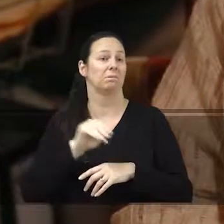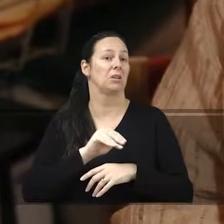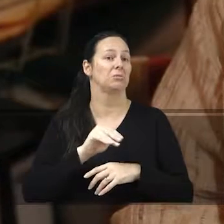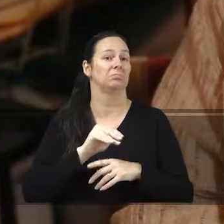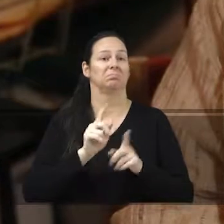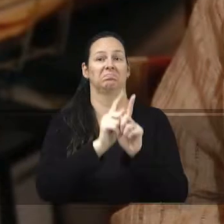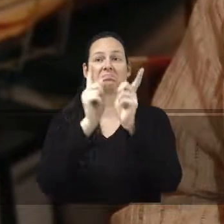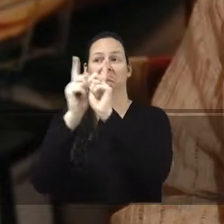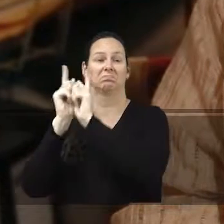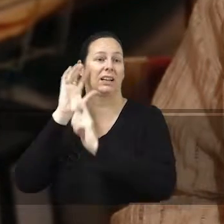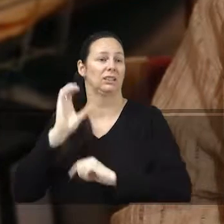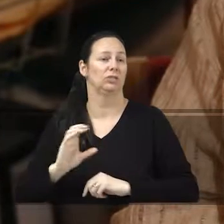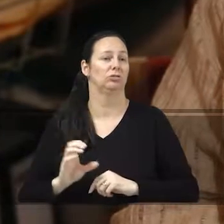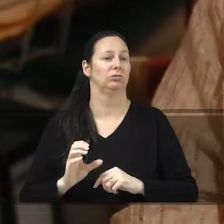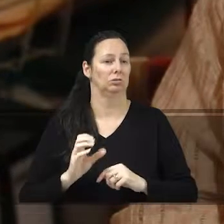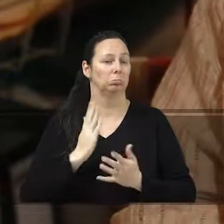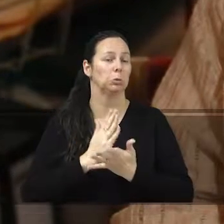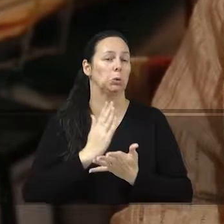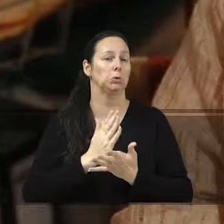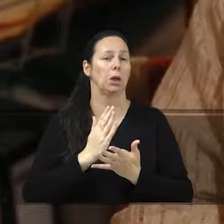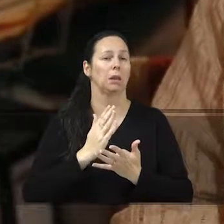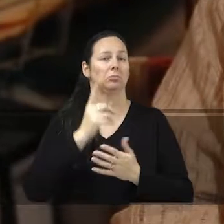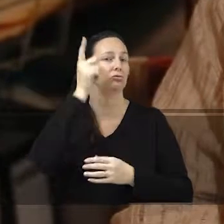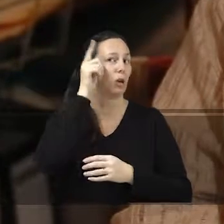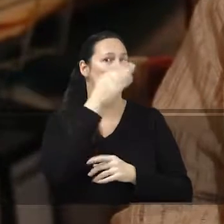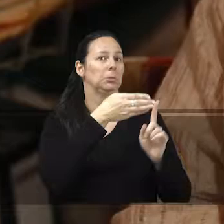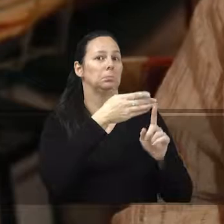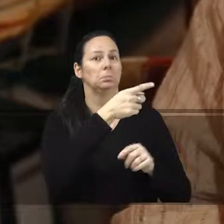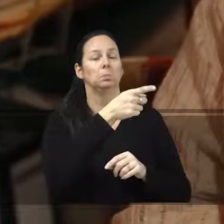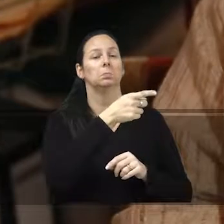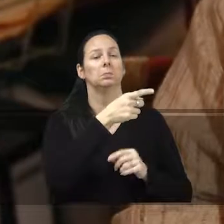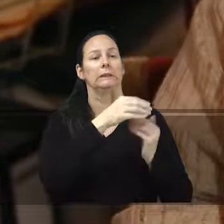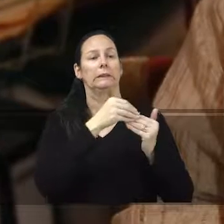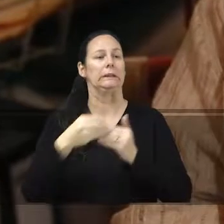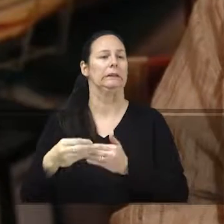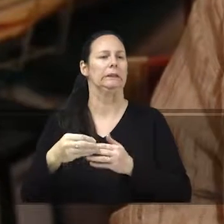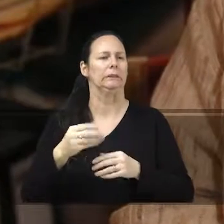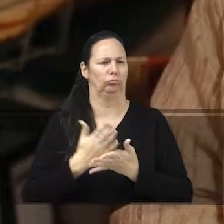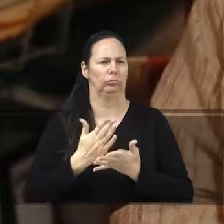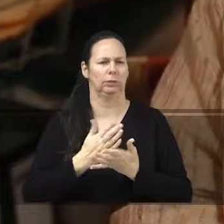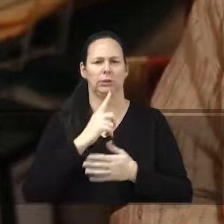really saying the walls aren't going to fall down if, this church is strong.